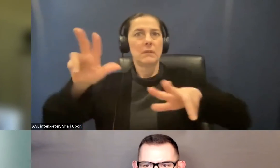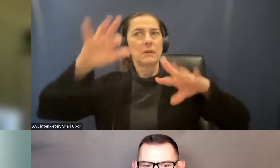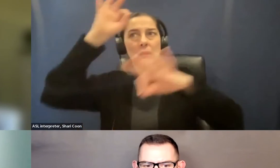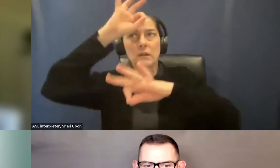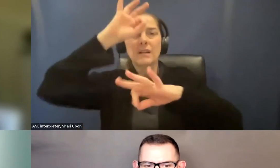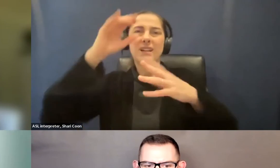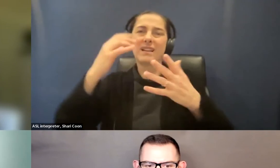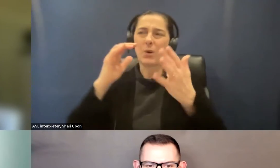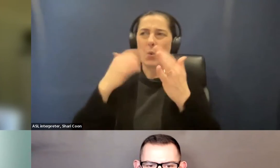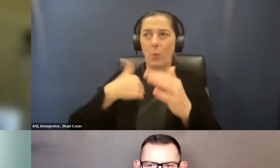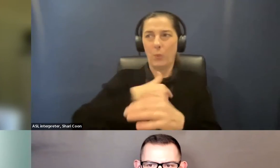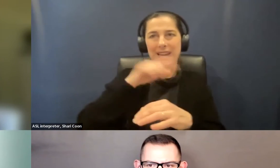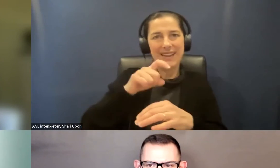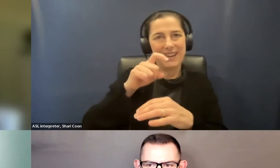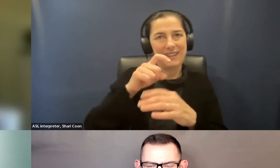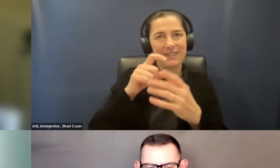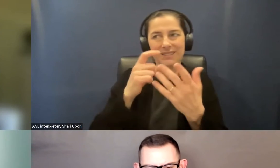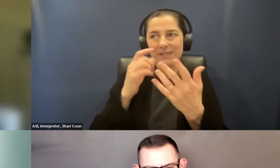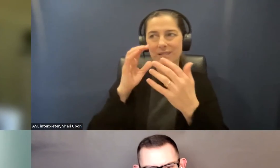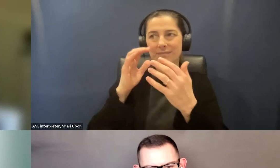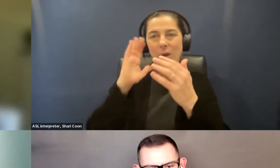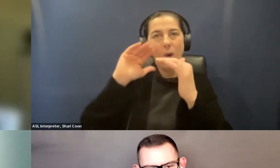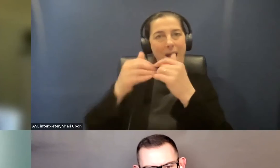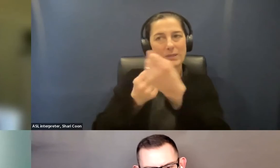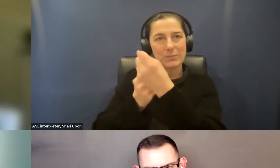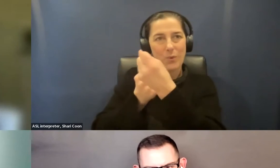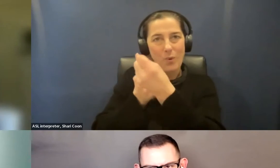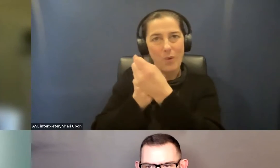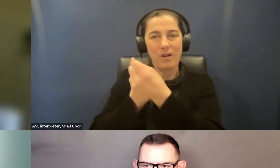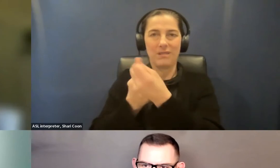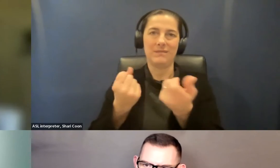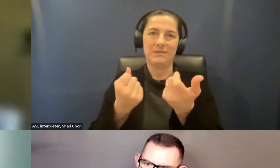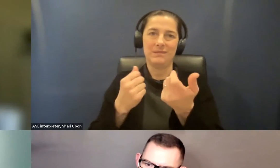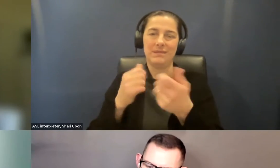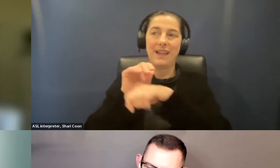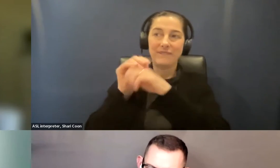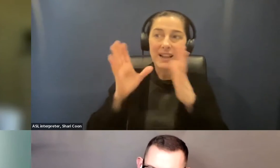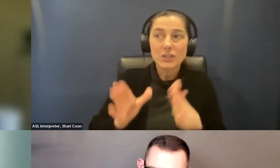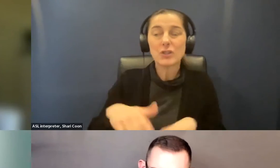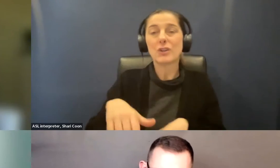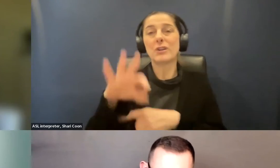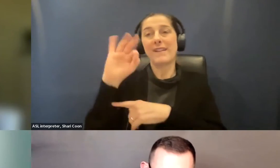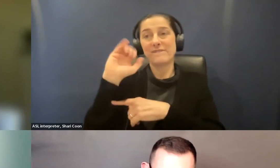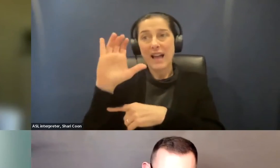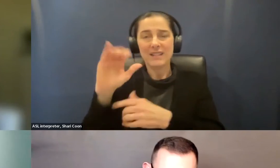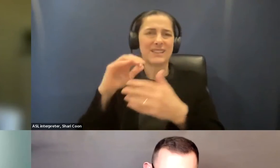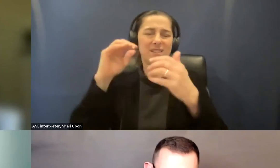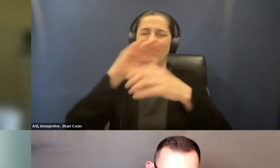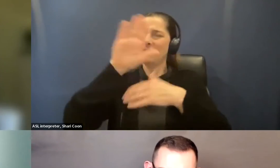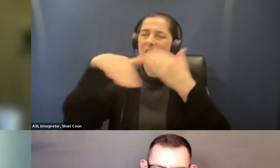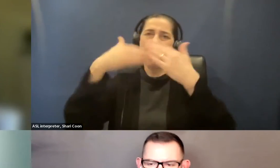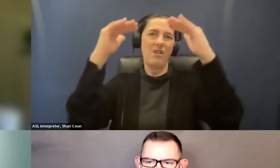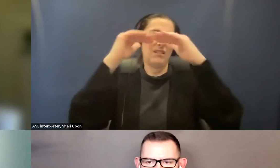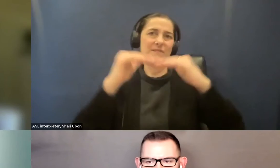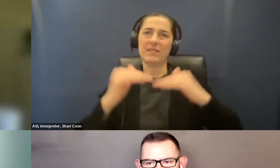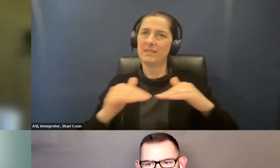supporting, whether it's in a staff position, an advising capacity, in a faculty capacity, but really at the institutional level. Like, I think you